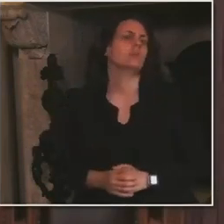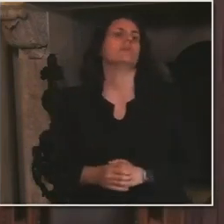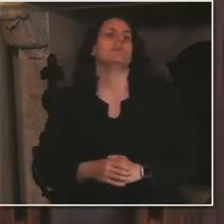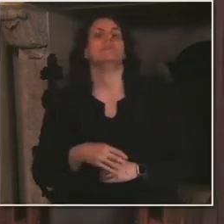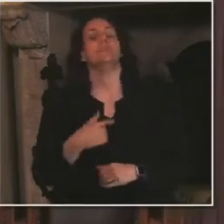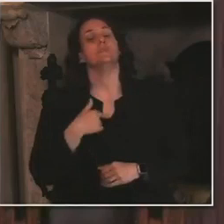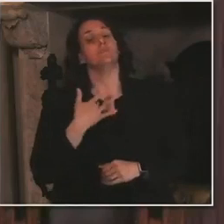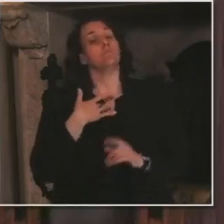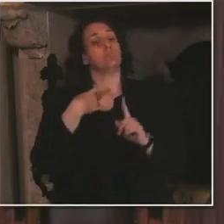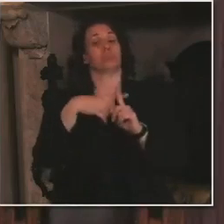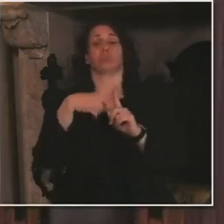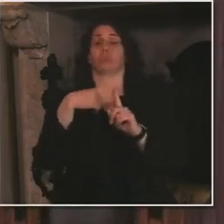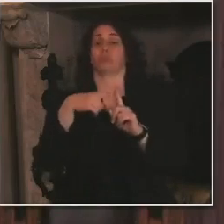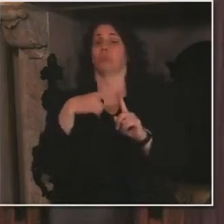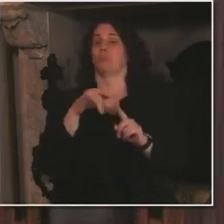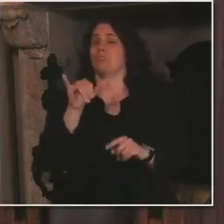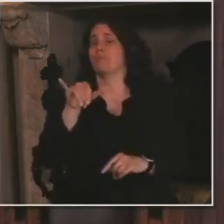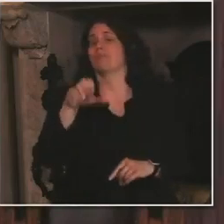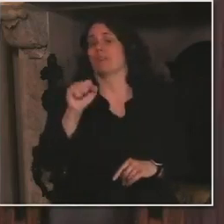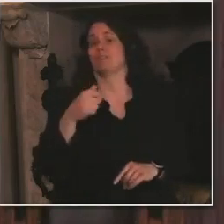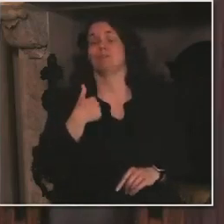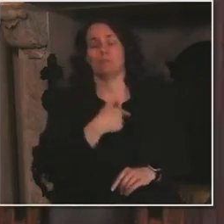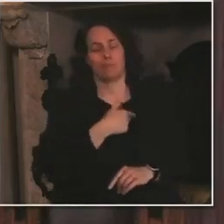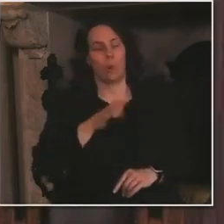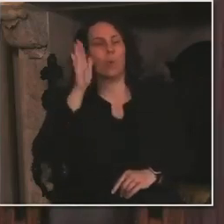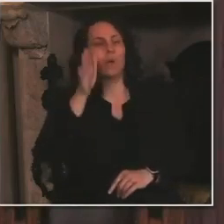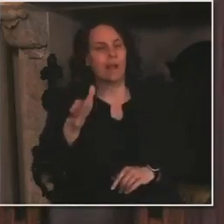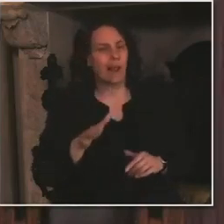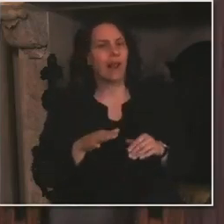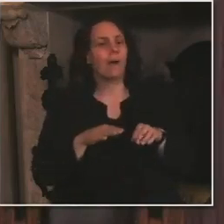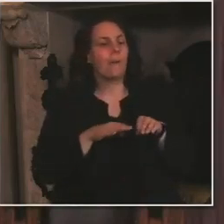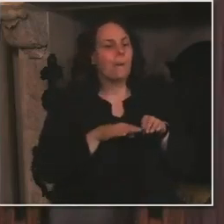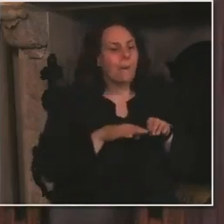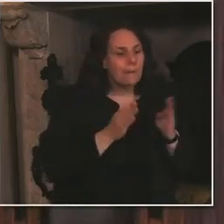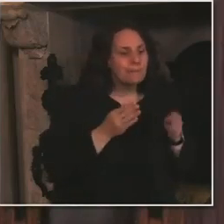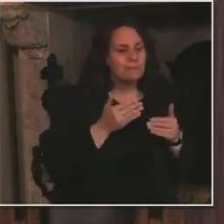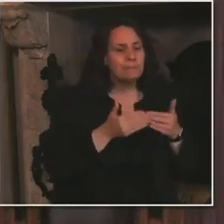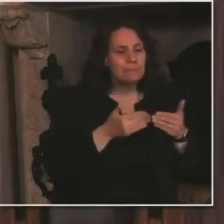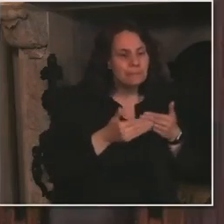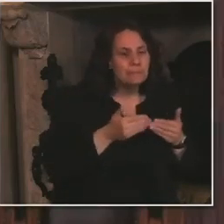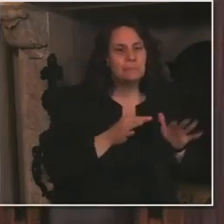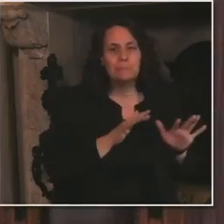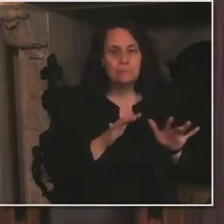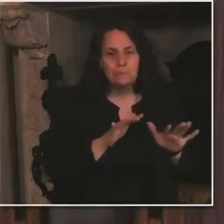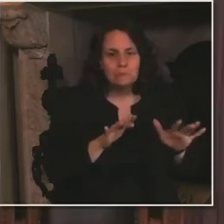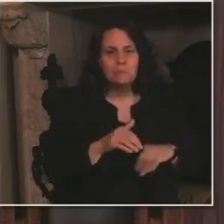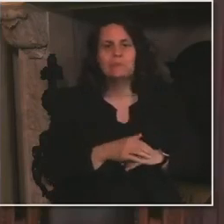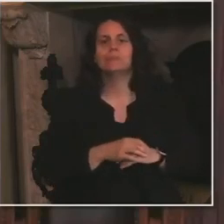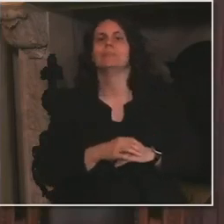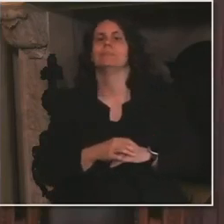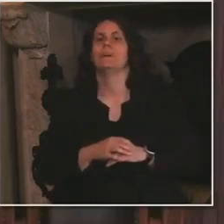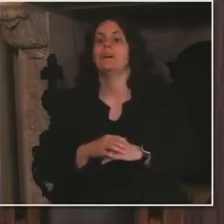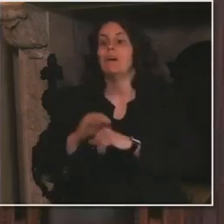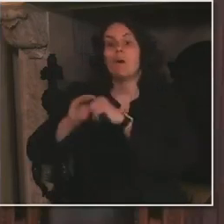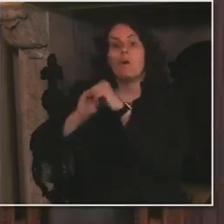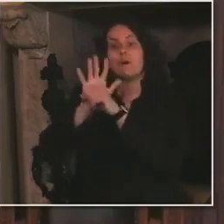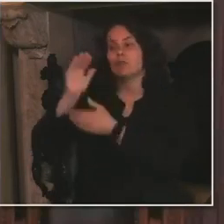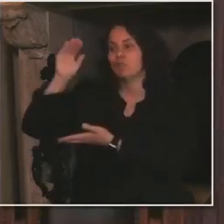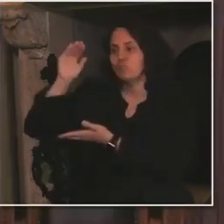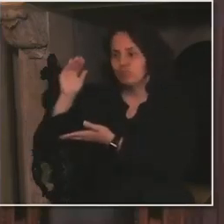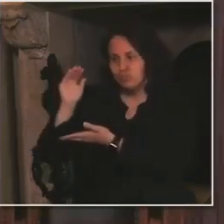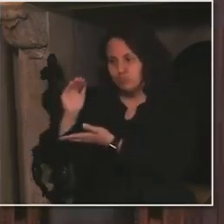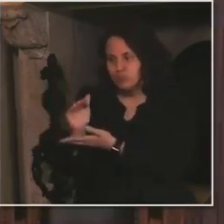will continue to dial it down. But we also have to recognize how important, even before I was